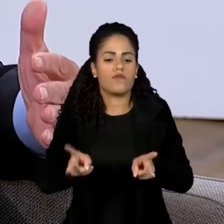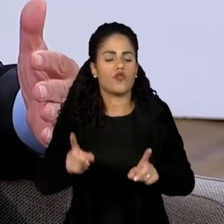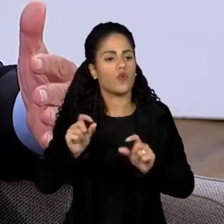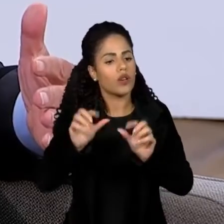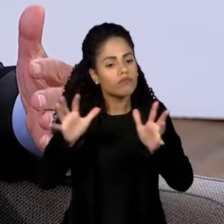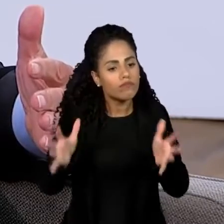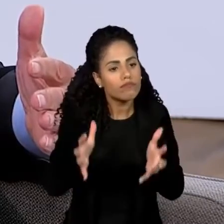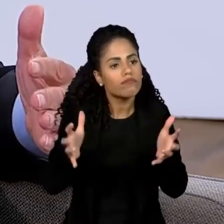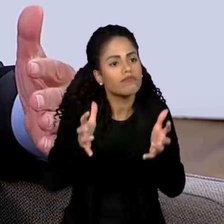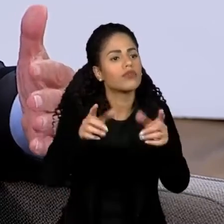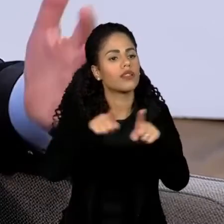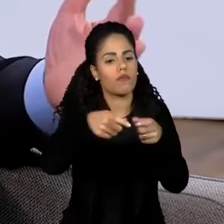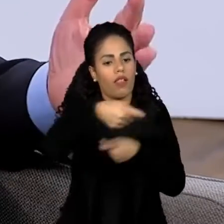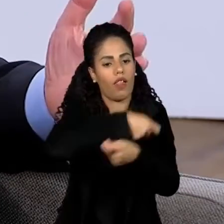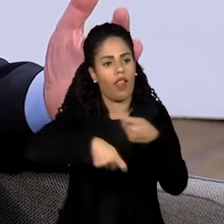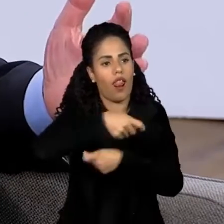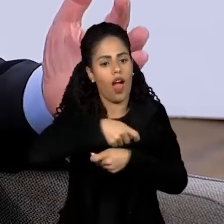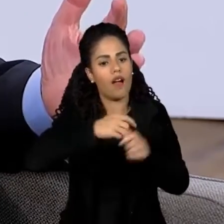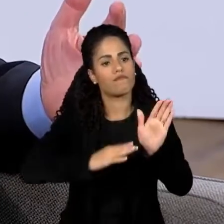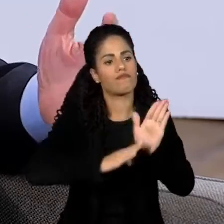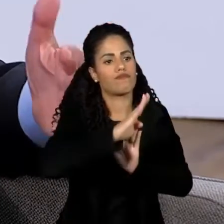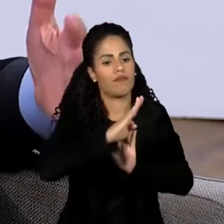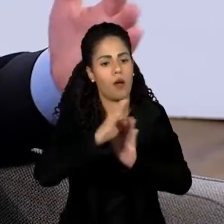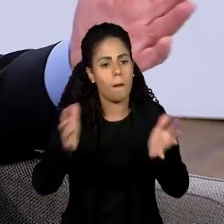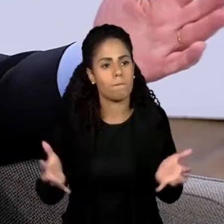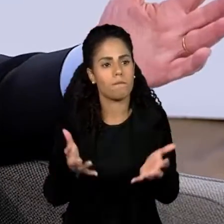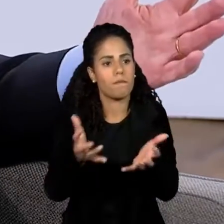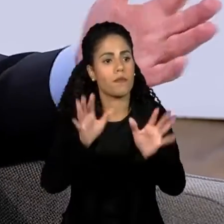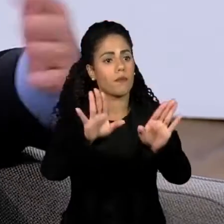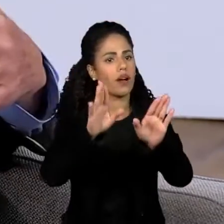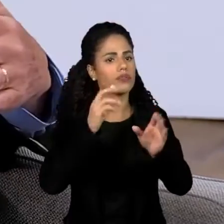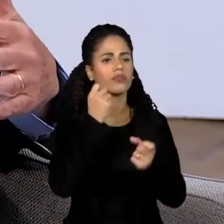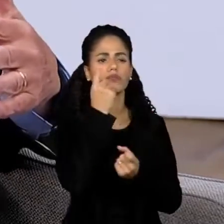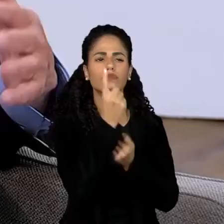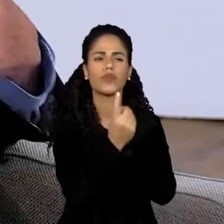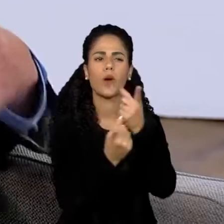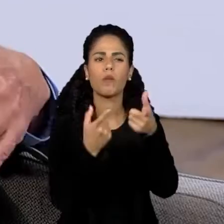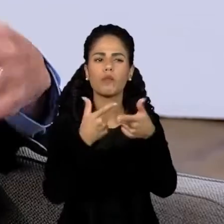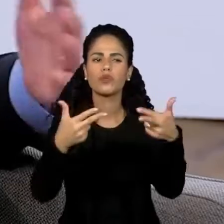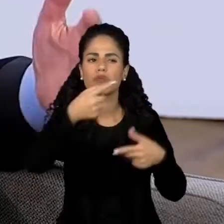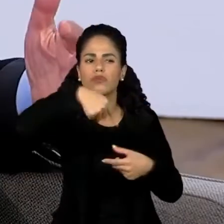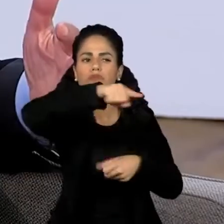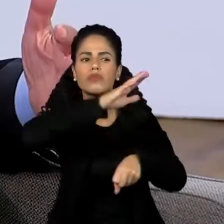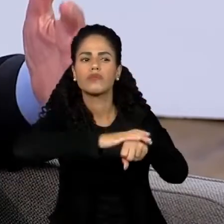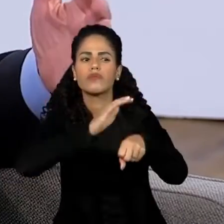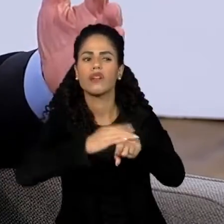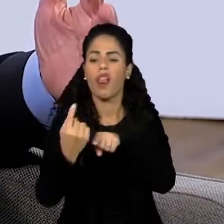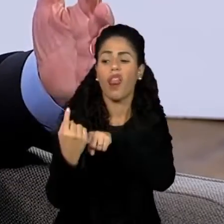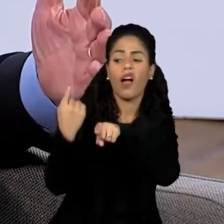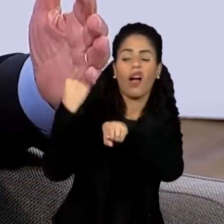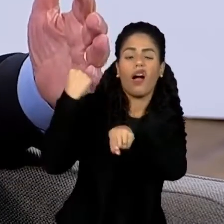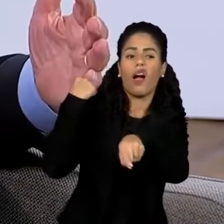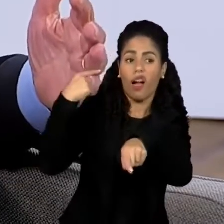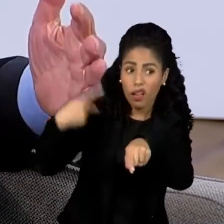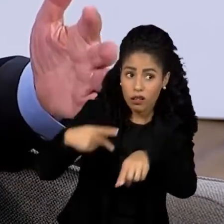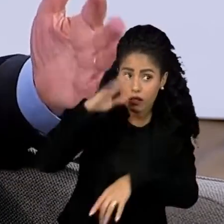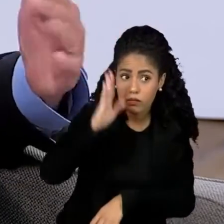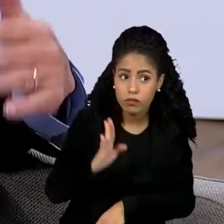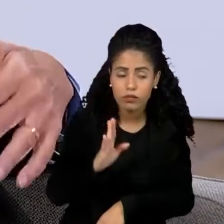economic growth. In some ways, some of the things that you did early on here in Brazil,